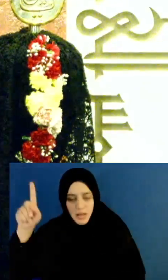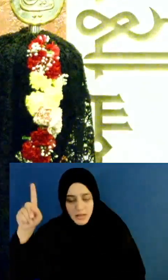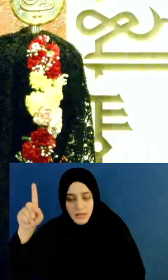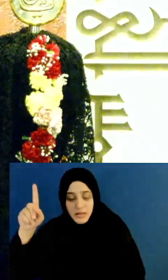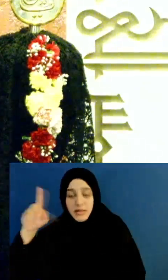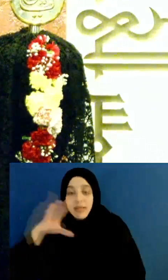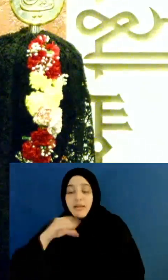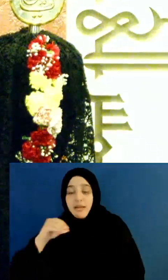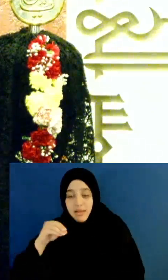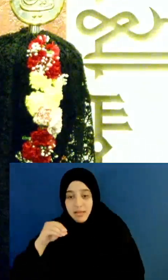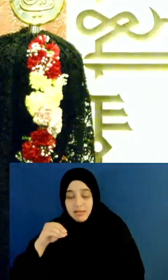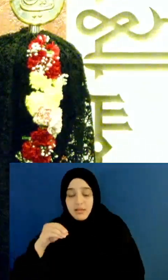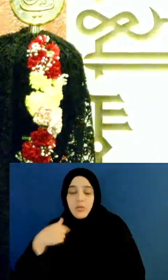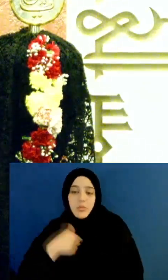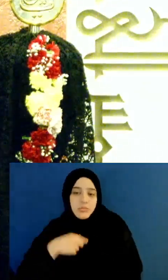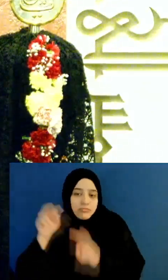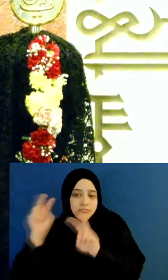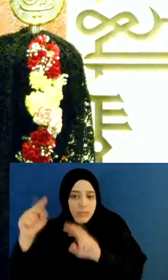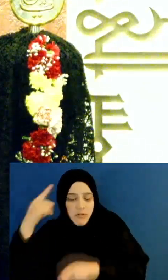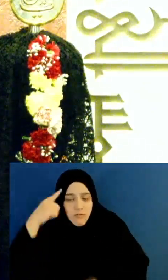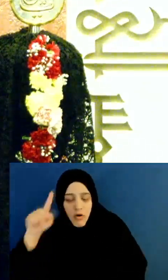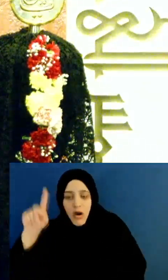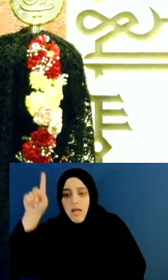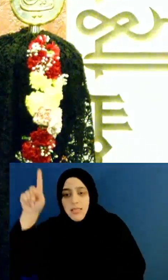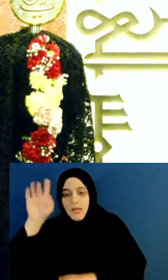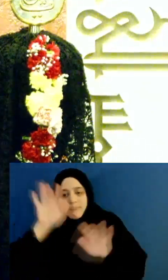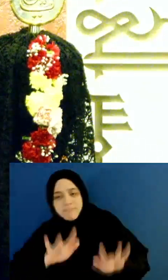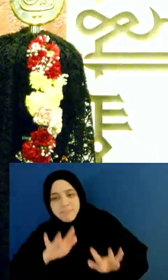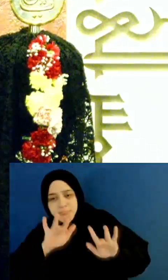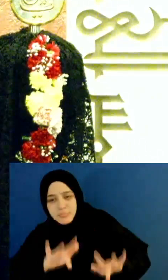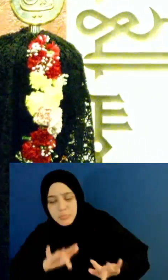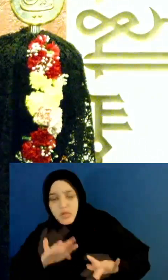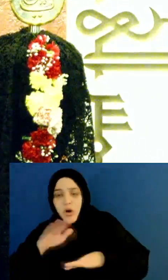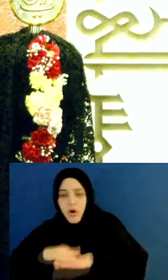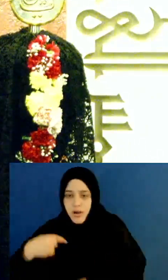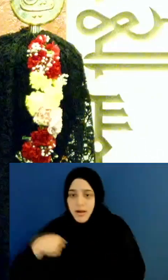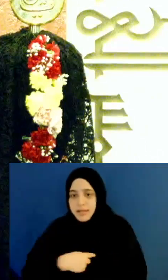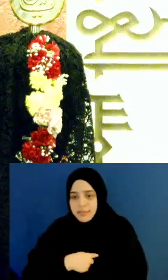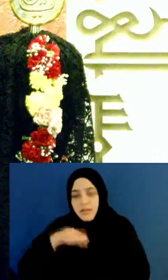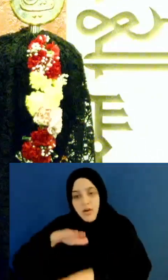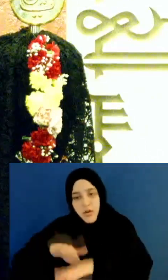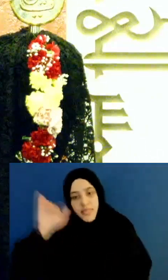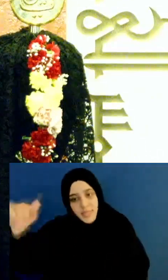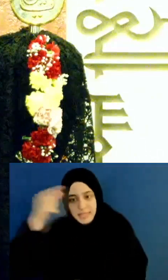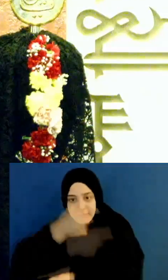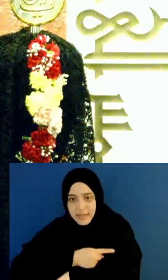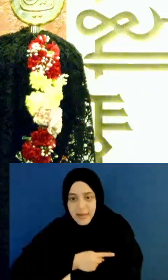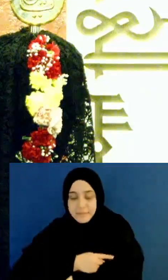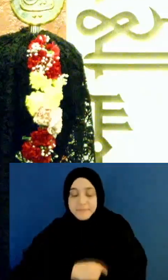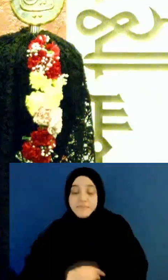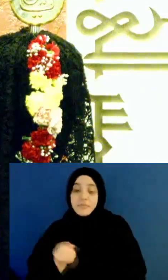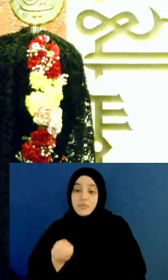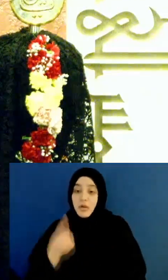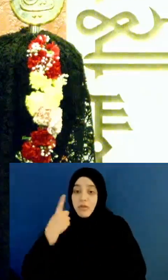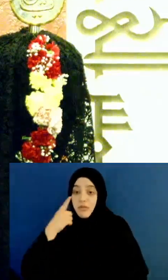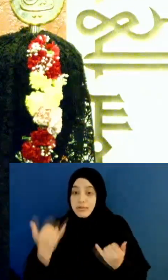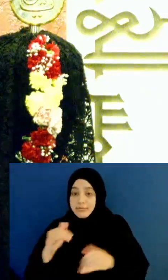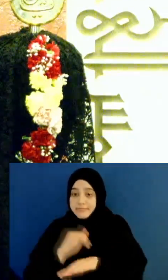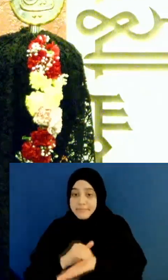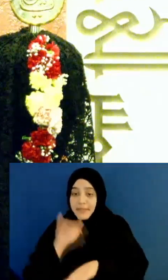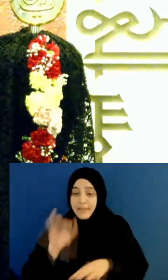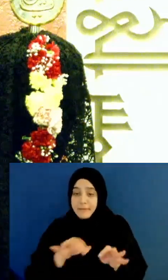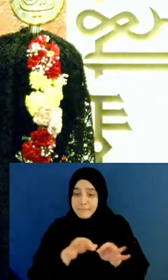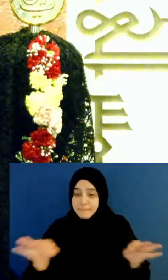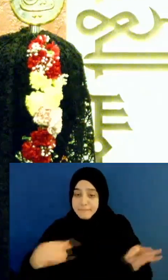on that day. Now for tonight, the verse I've just quoted is Quran 3,